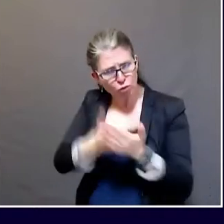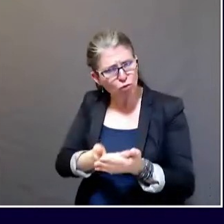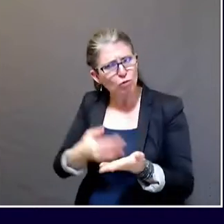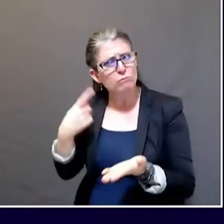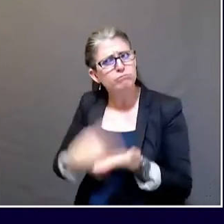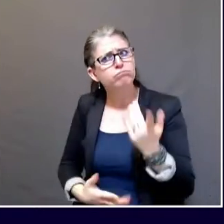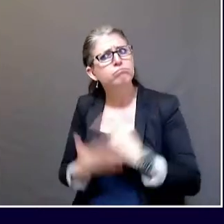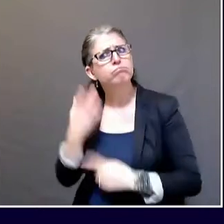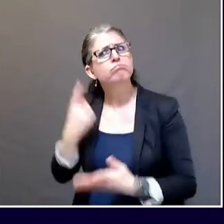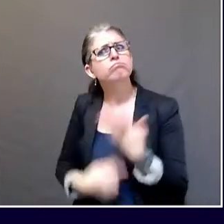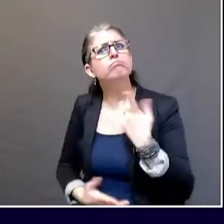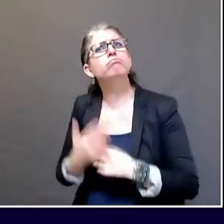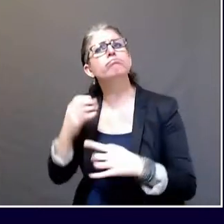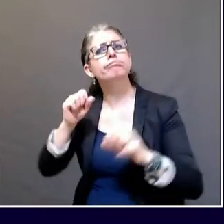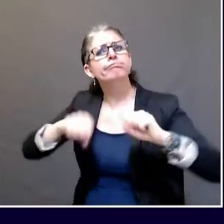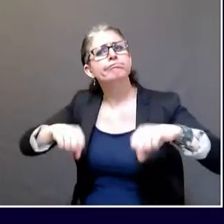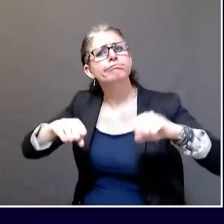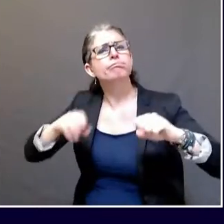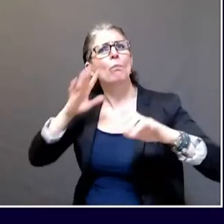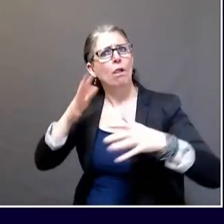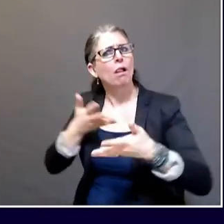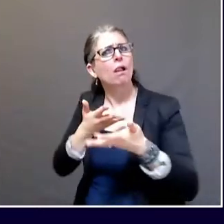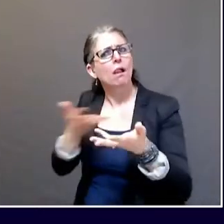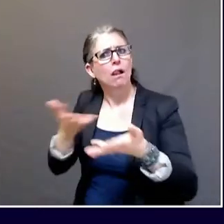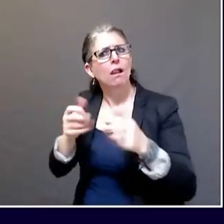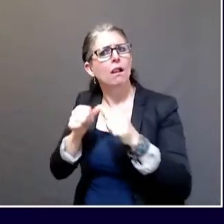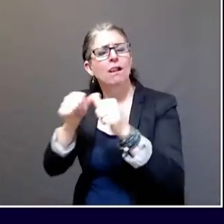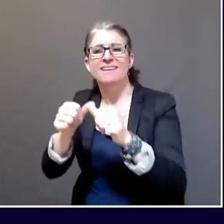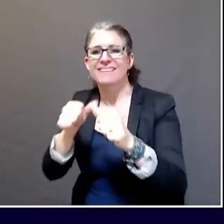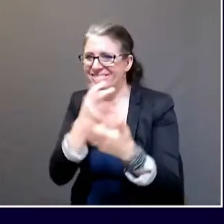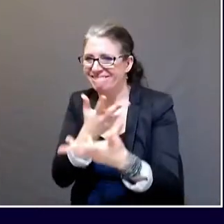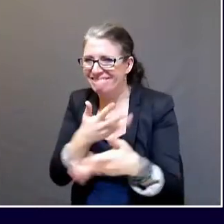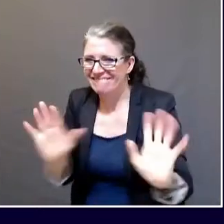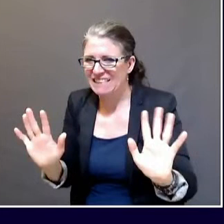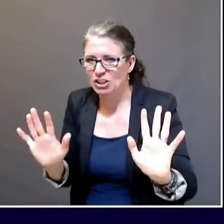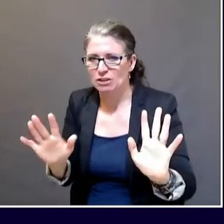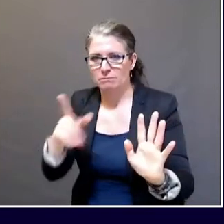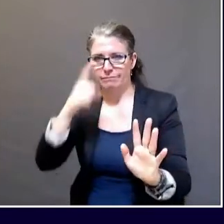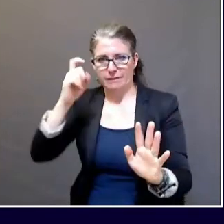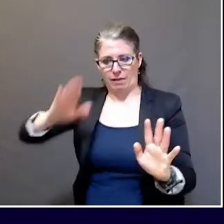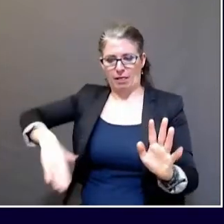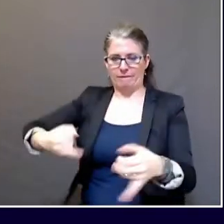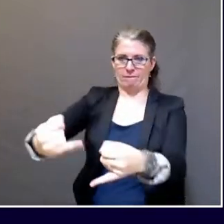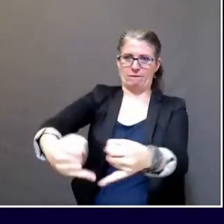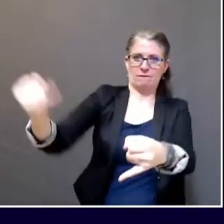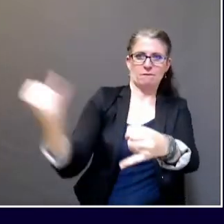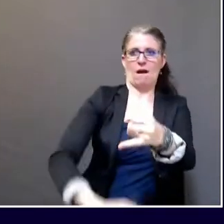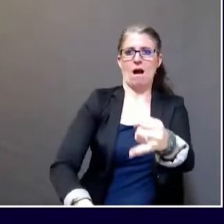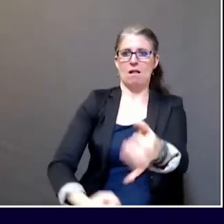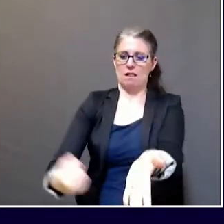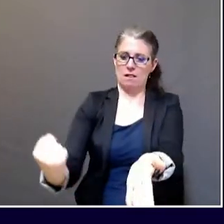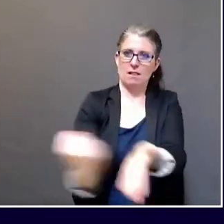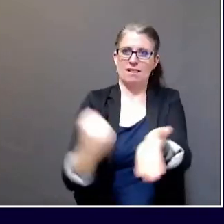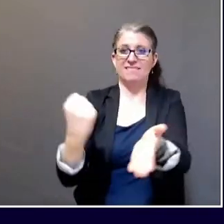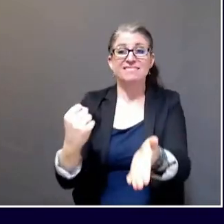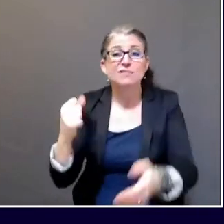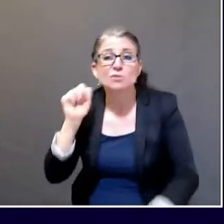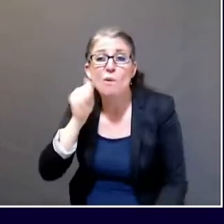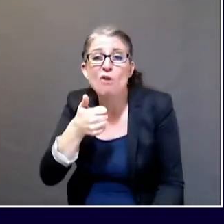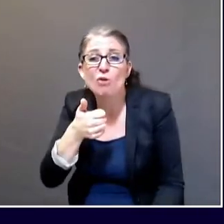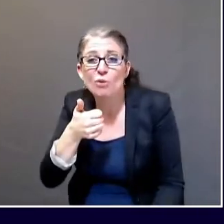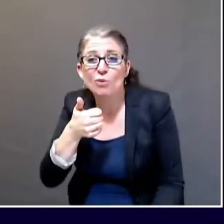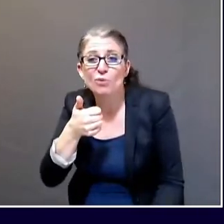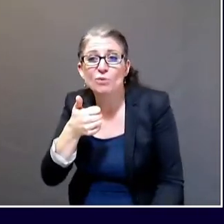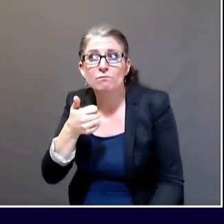right now in terms of those very nitty gritty, detail oriented discussions. But Commissioner, I'll turn it over to